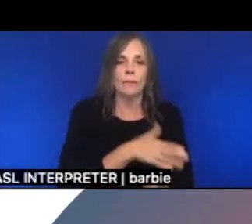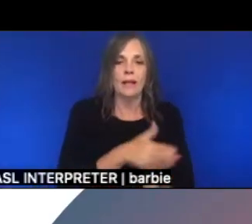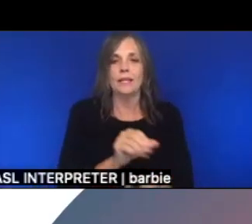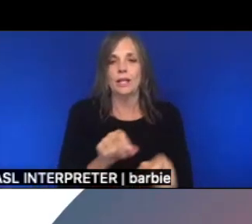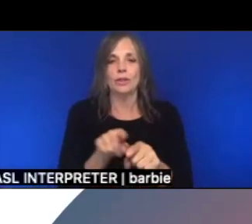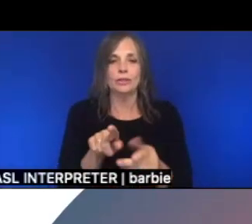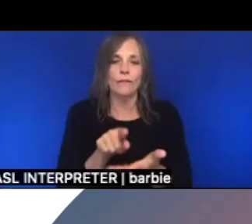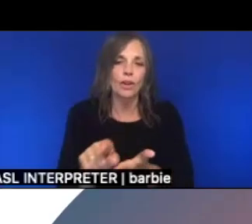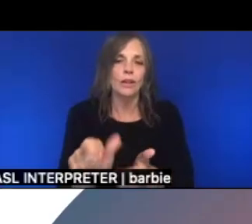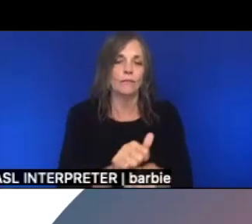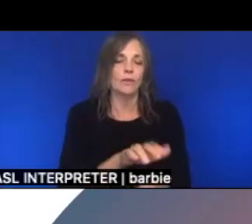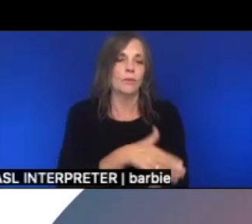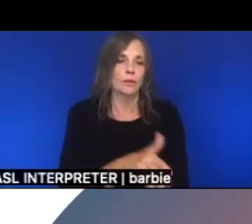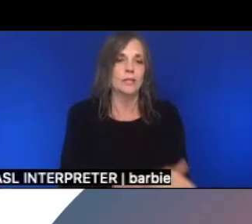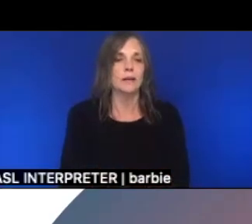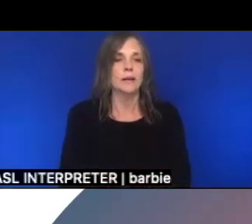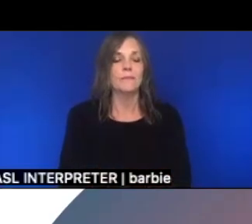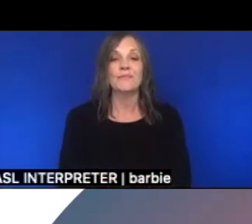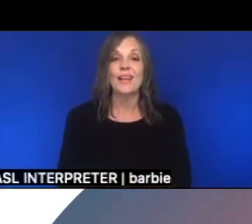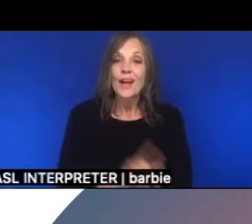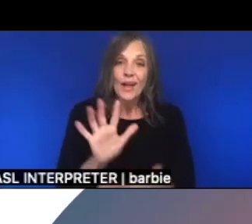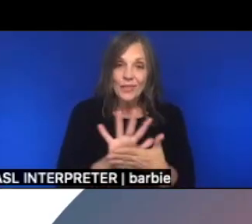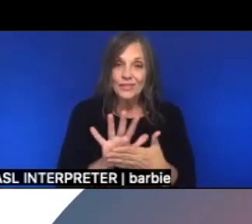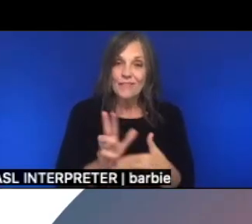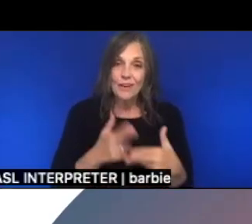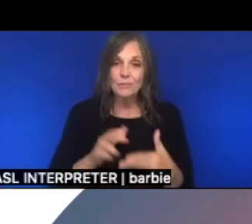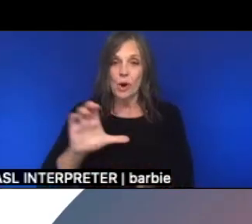Then we have a film which is Coda,